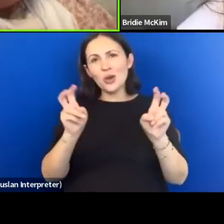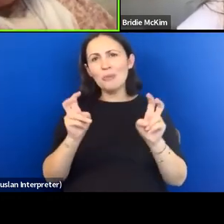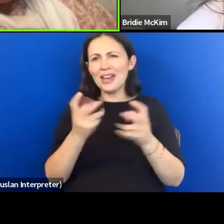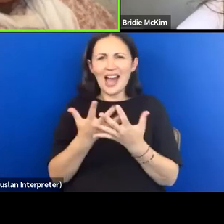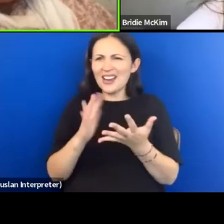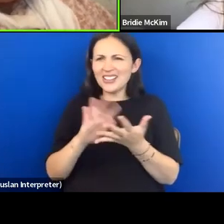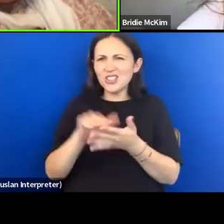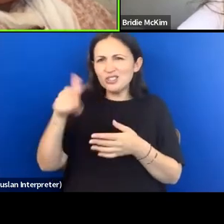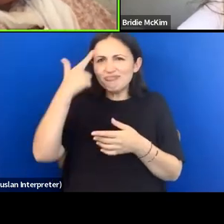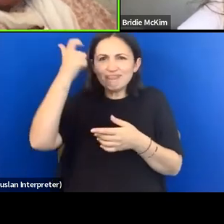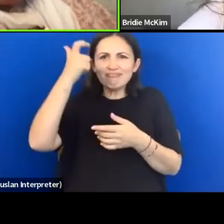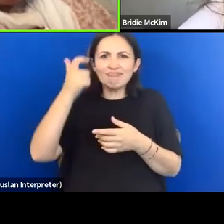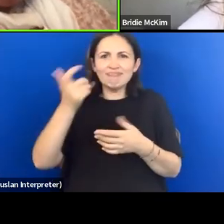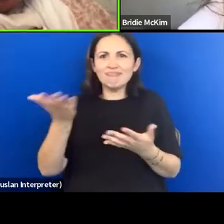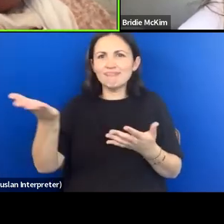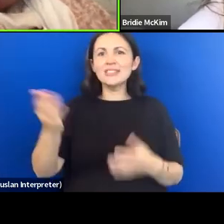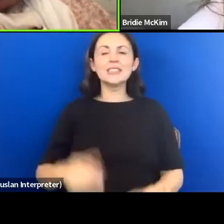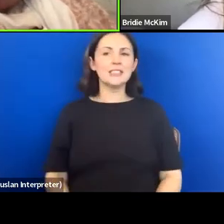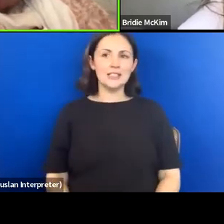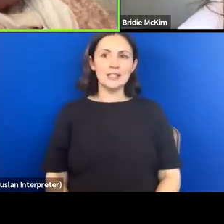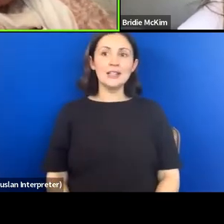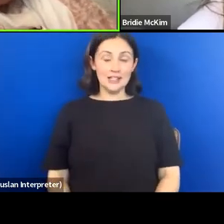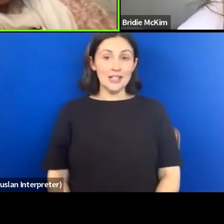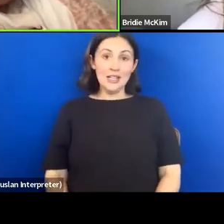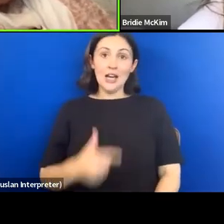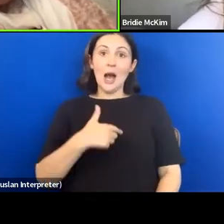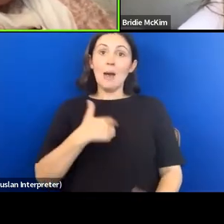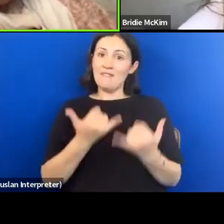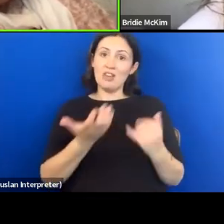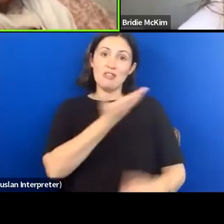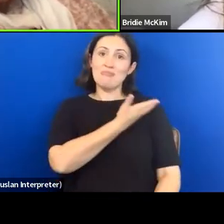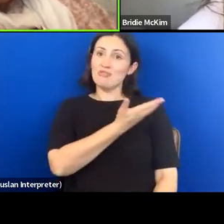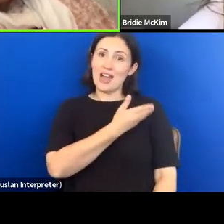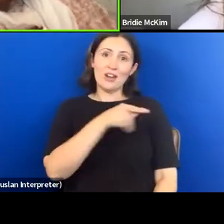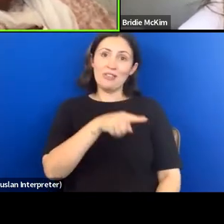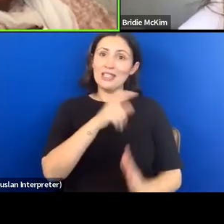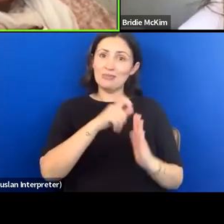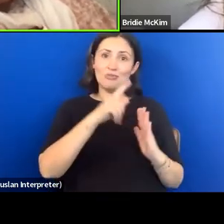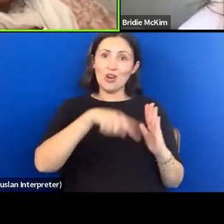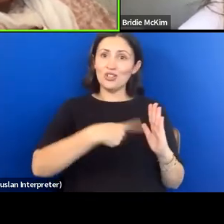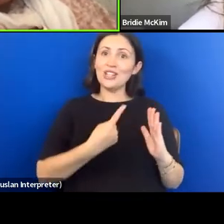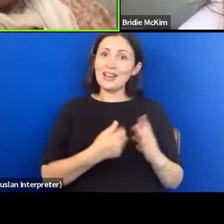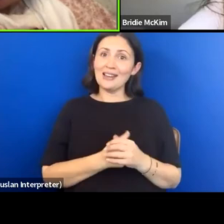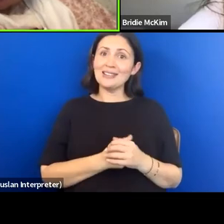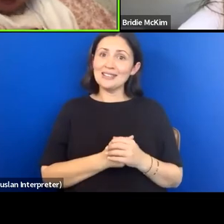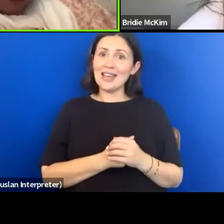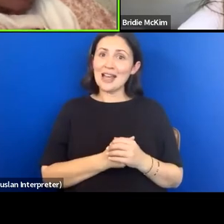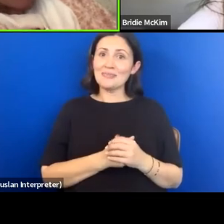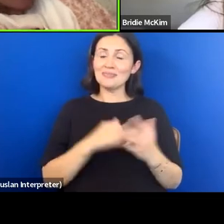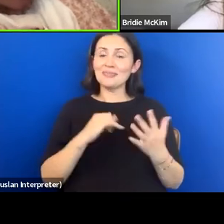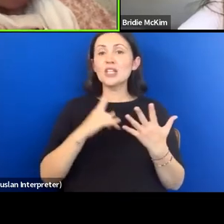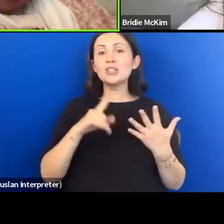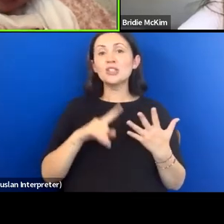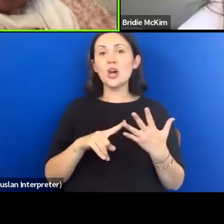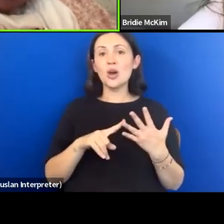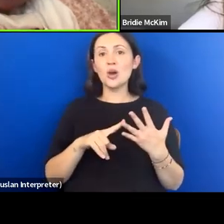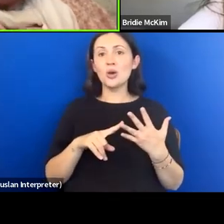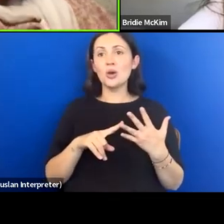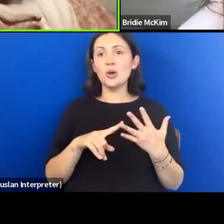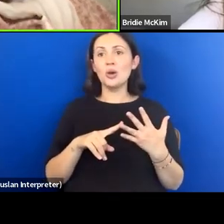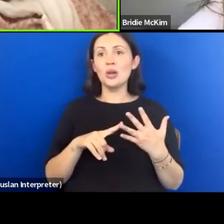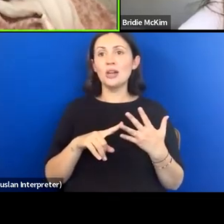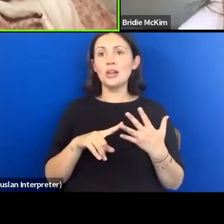critical film. Yeah, I'm pretty proud of this project. So in terms of